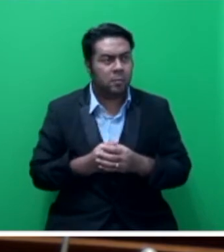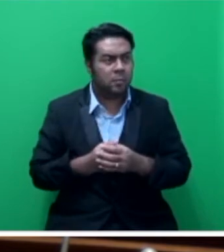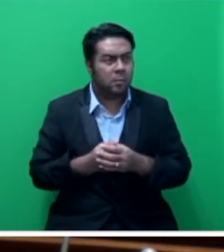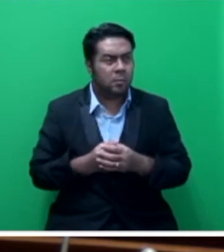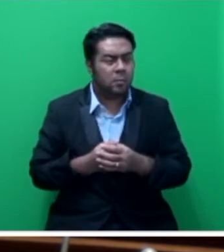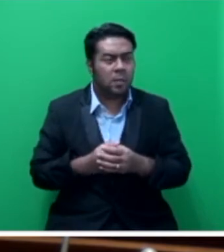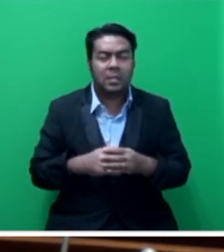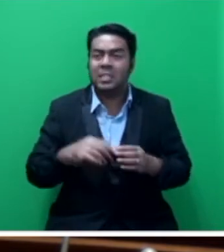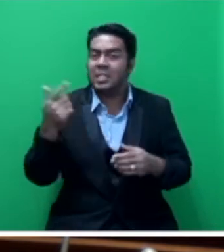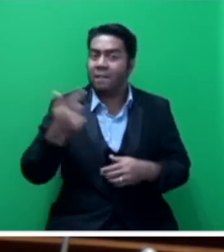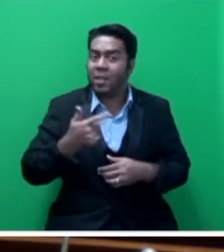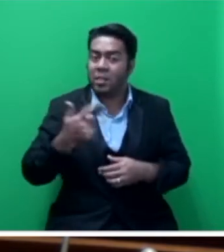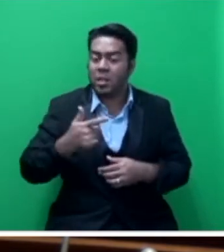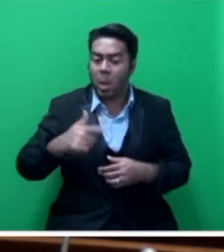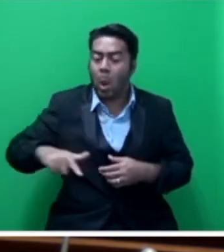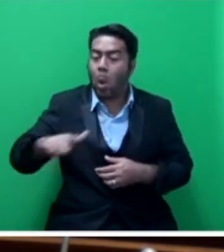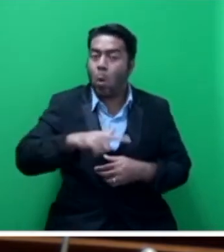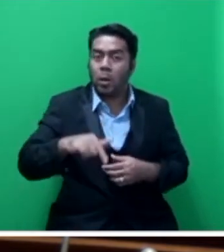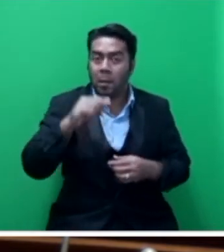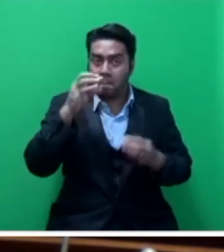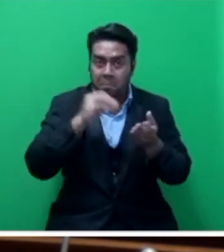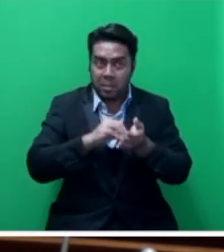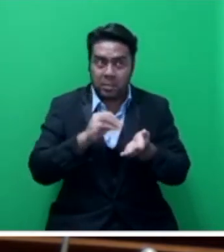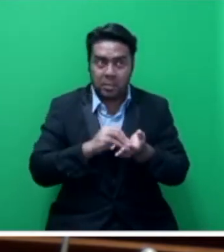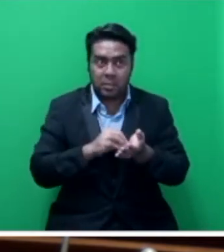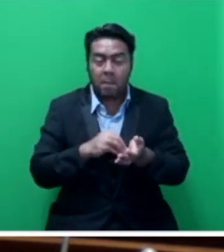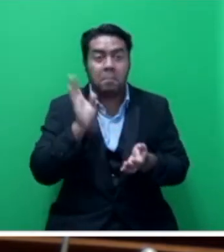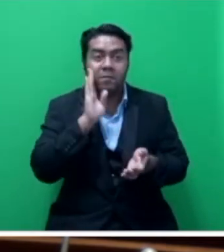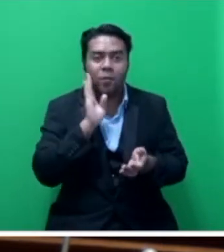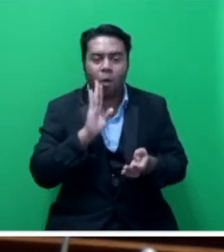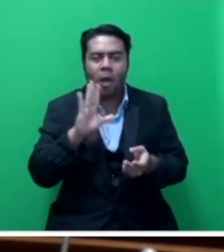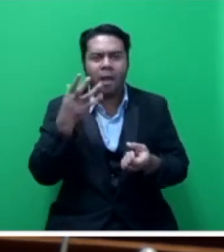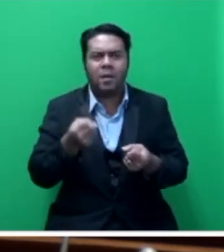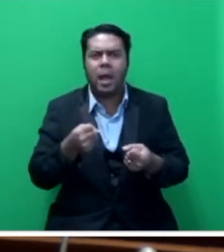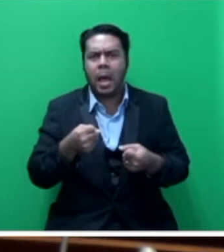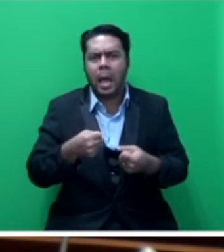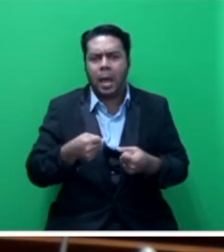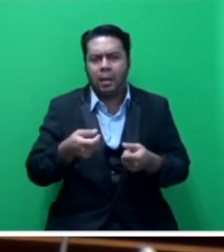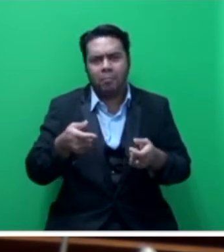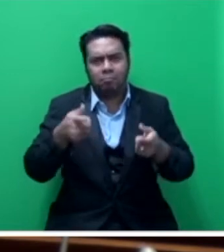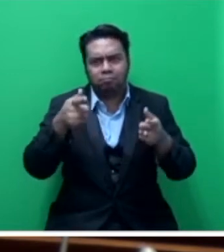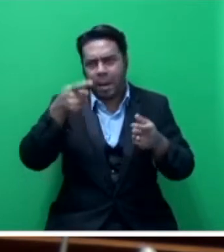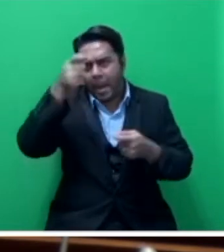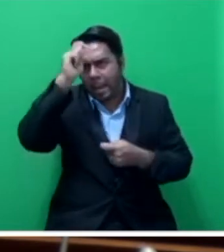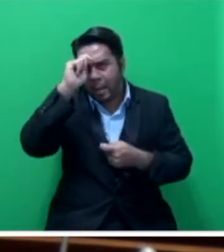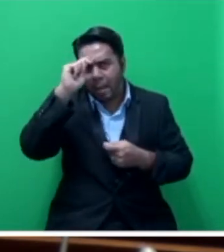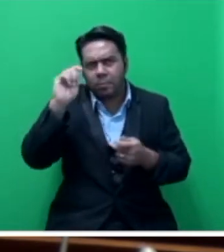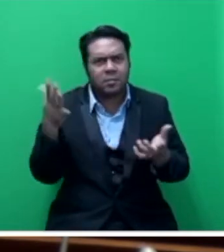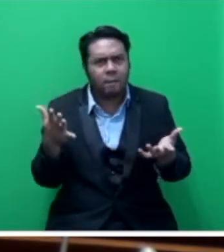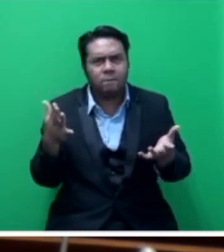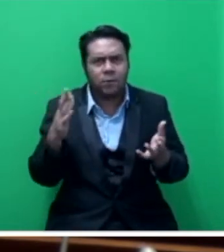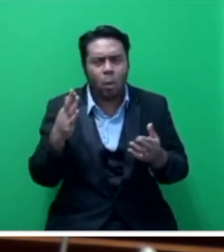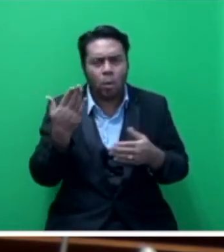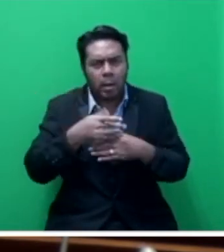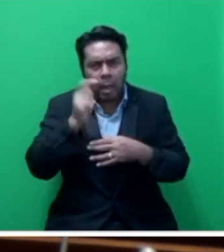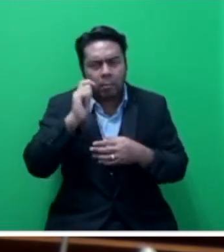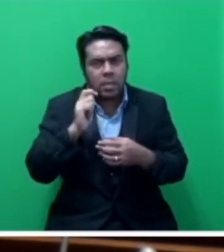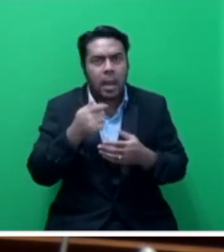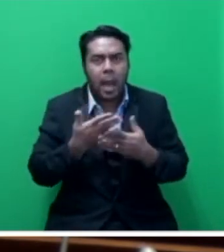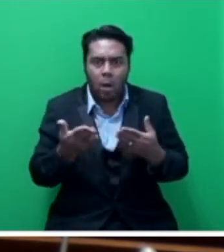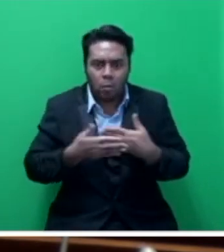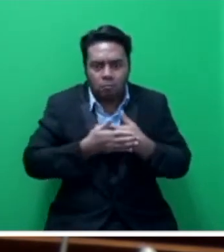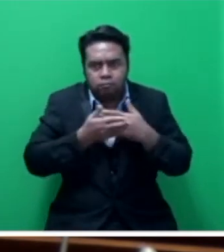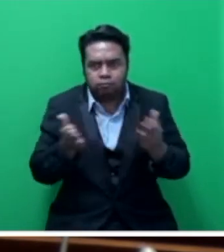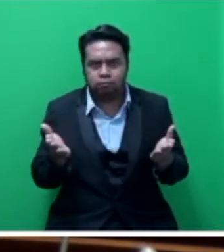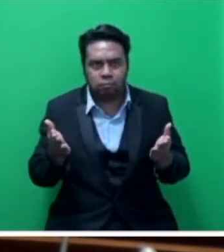businesses that previously operated as nightclubs have remodeled and actually opened as taverns and